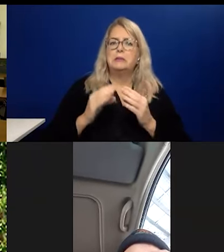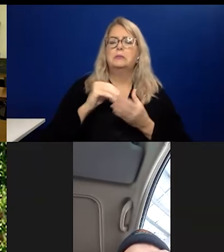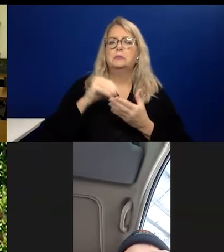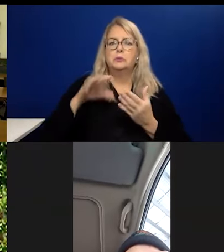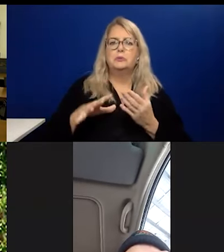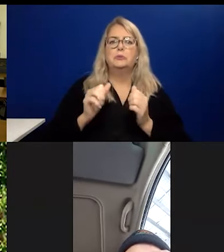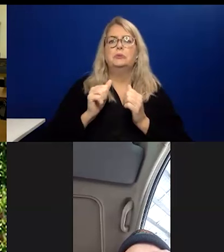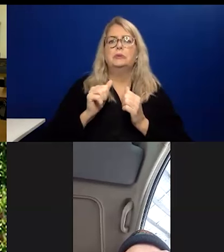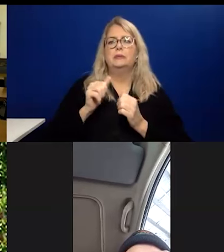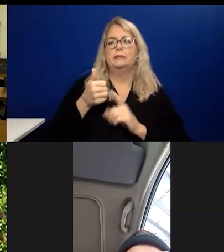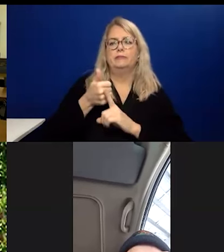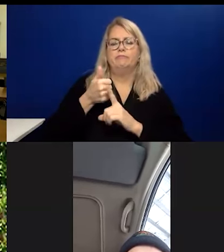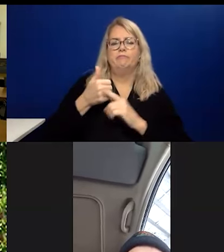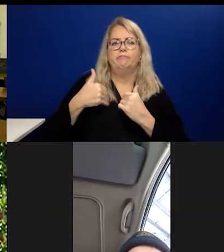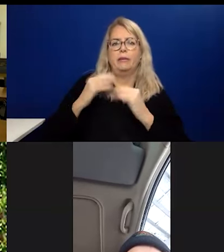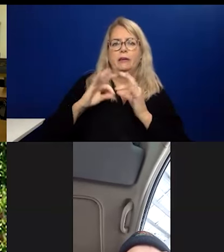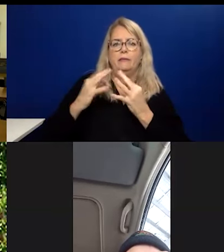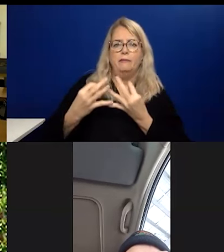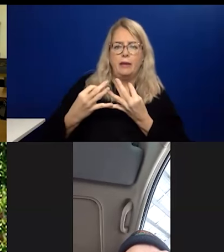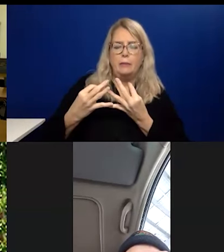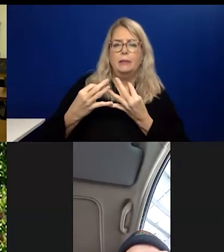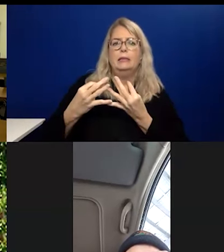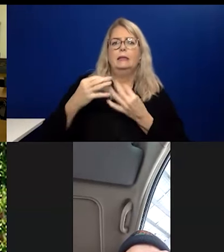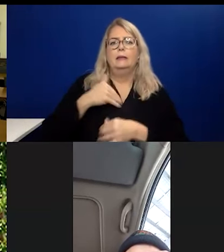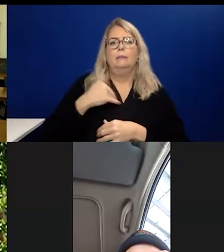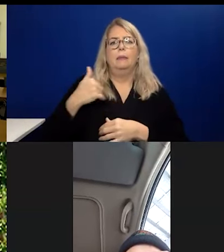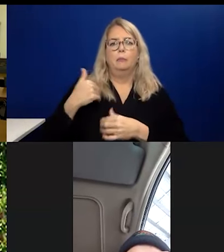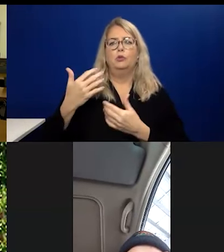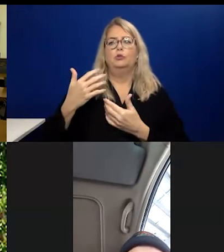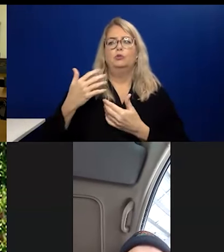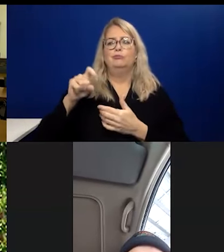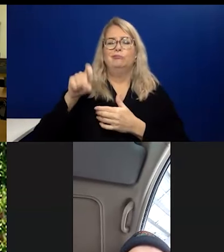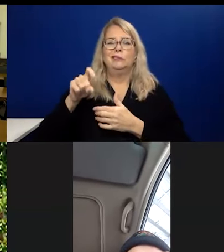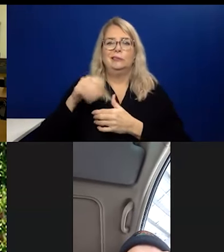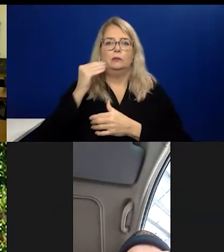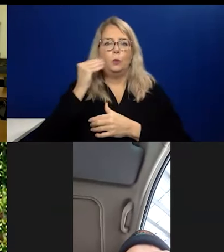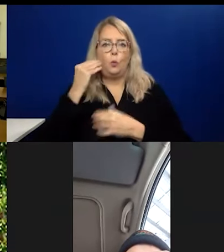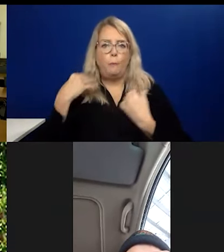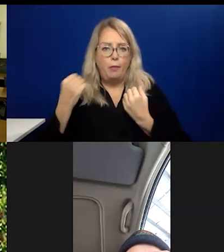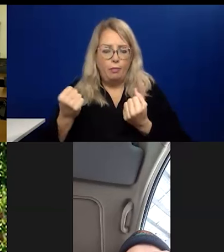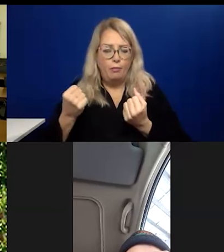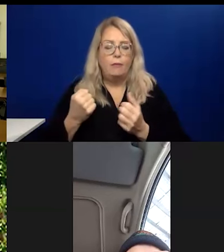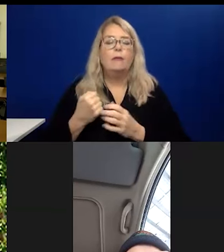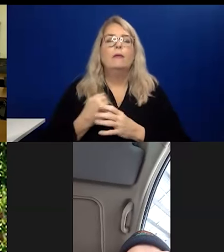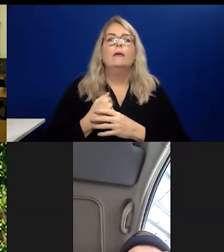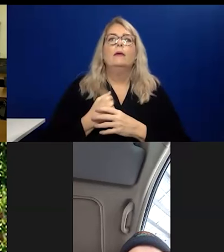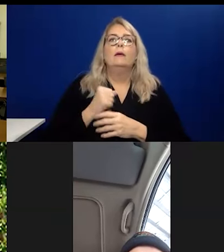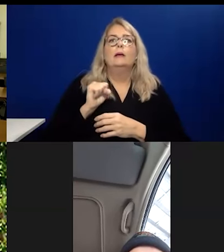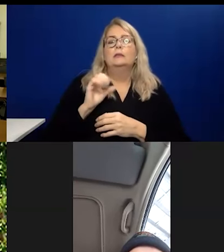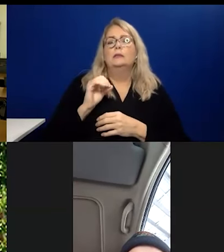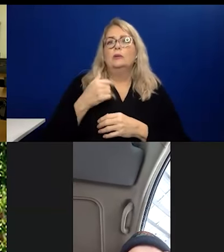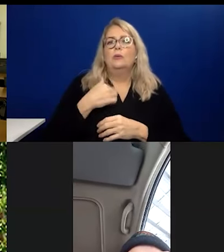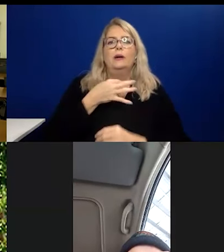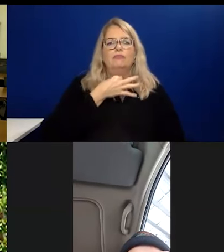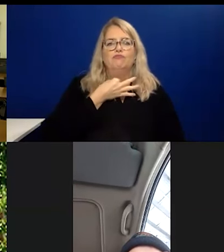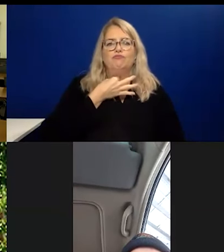members involved with home healthcare situations. And I'm just kind of curious